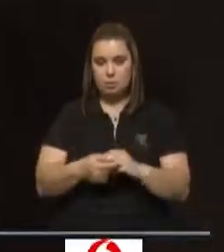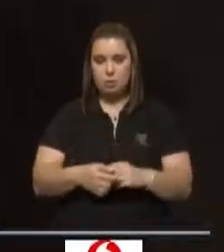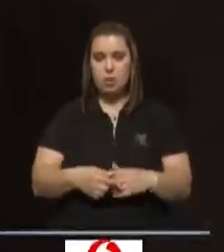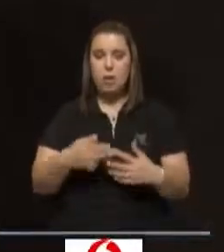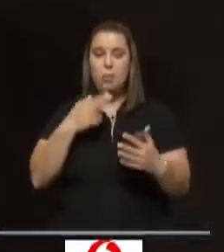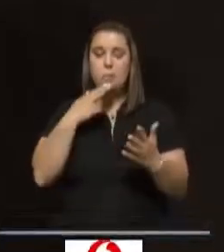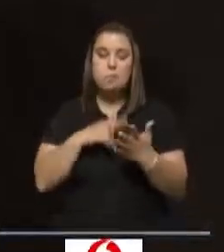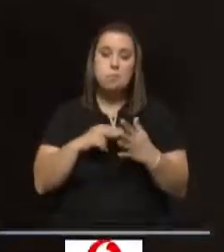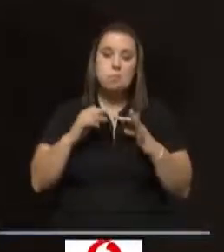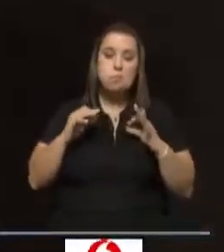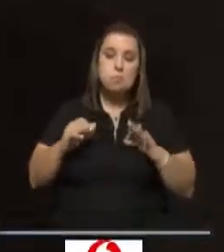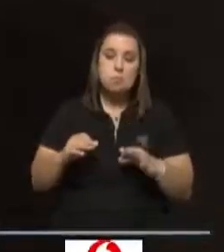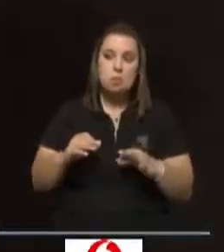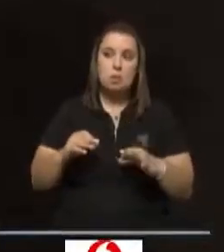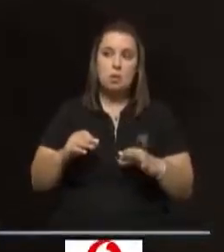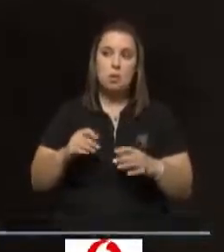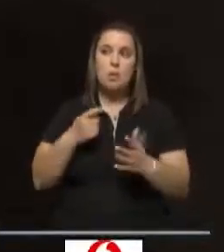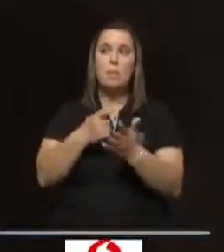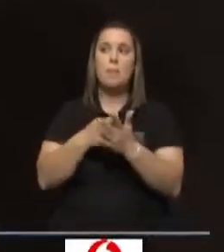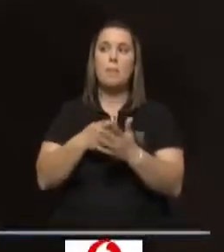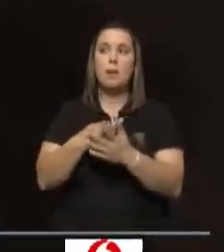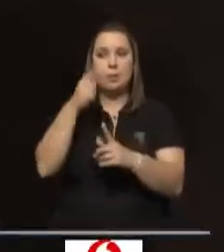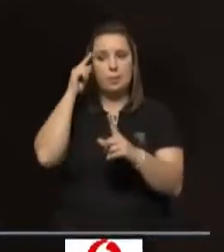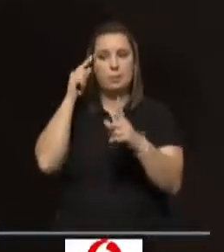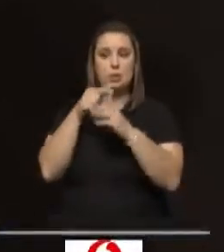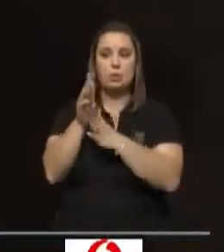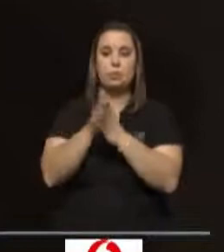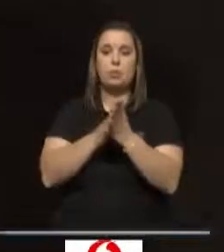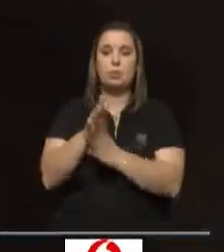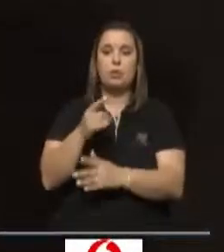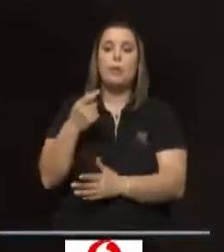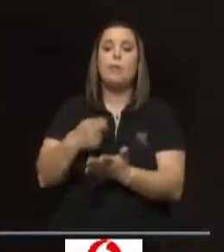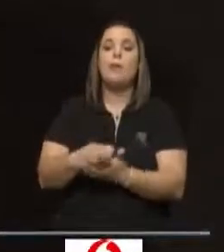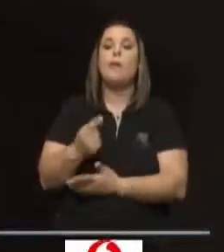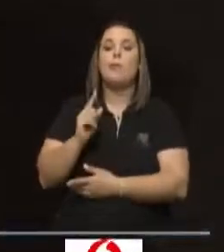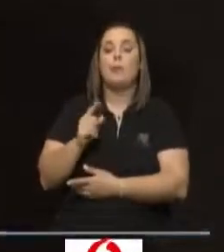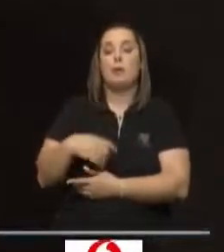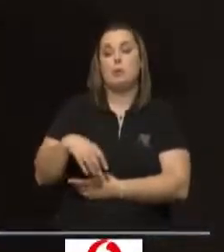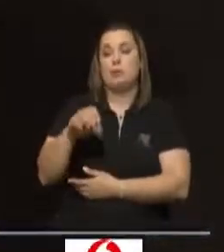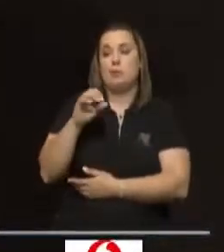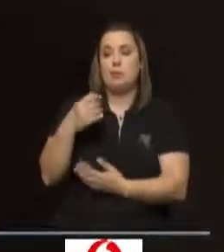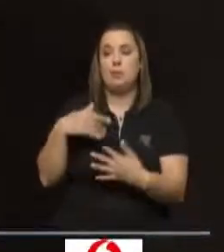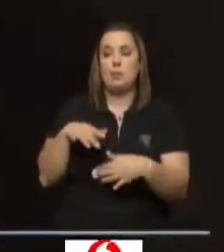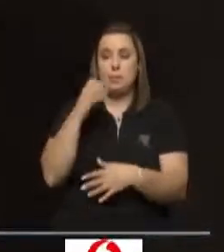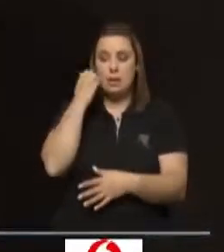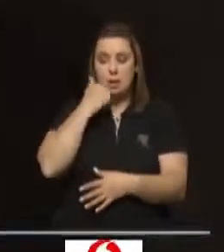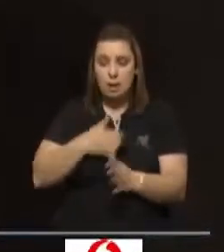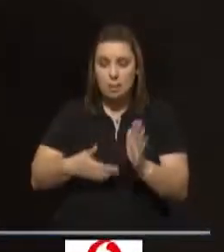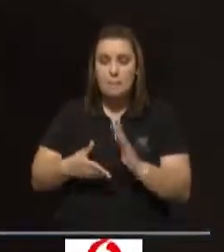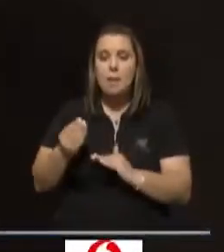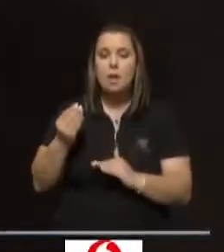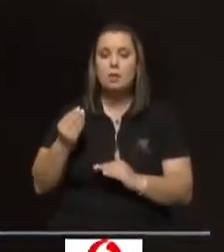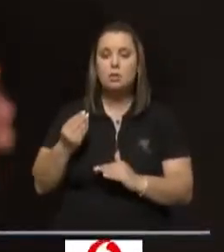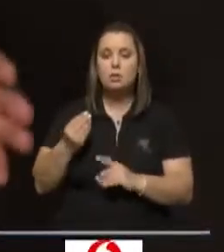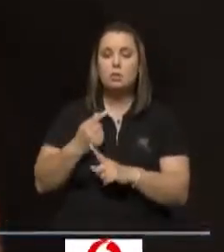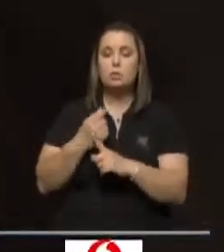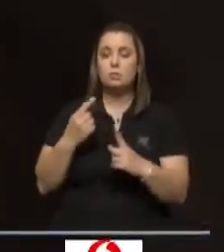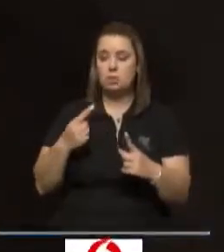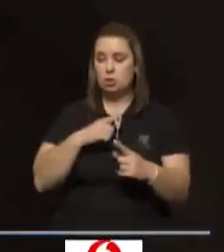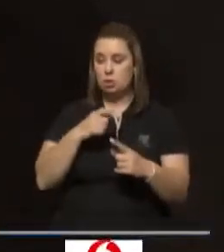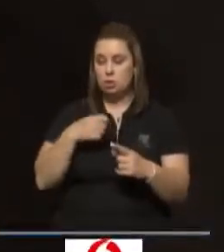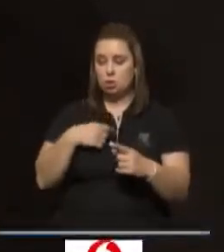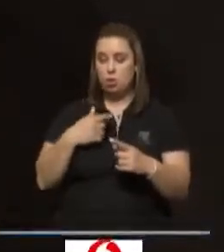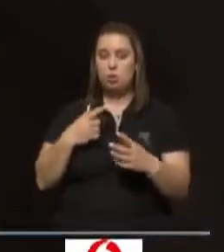the opposite. And what they pay to use our infrastructure is nil. And it's even